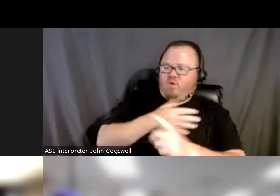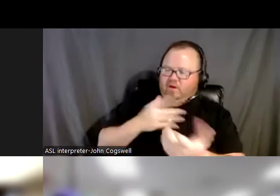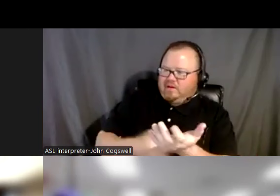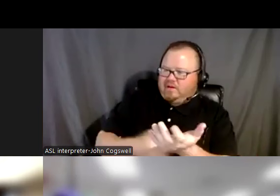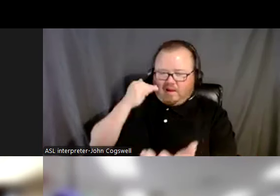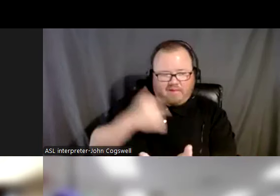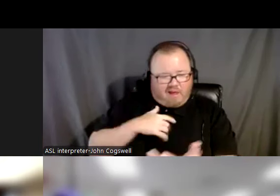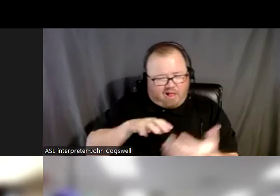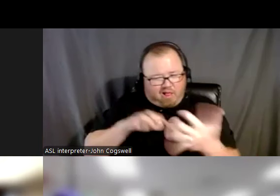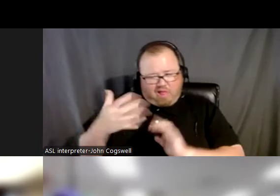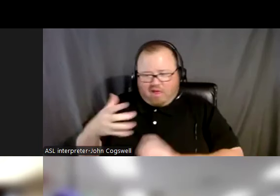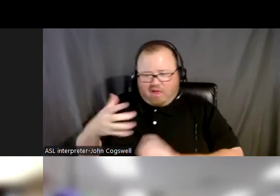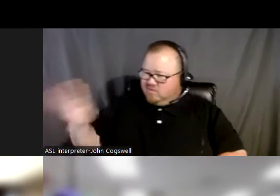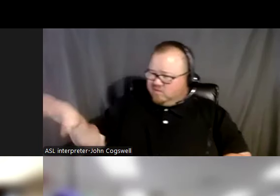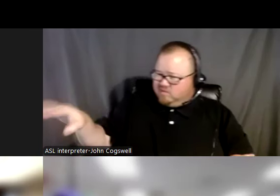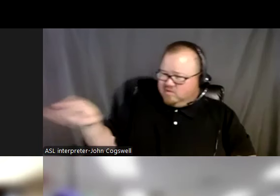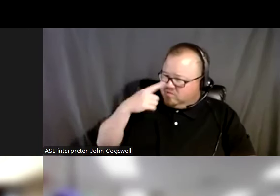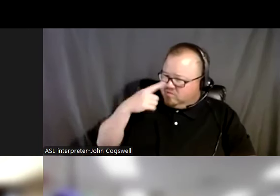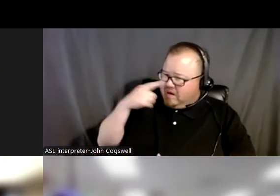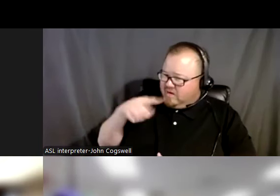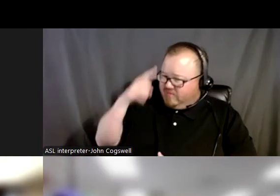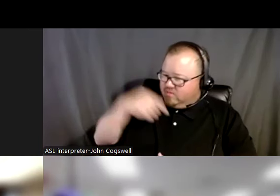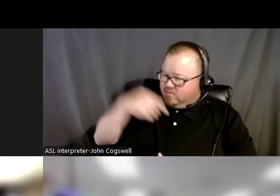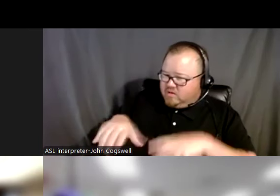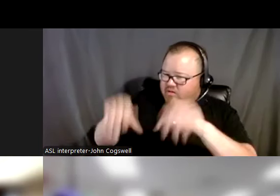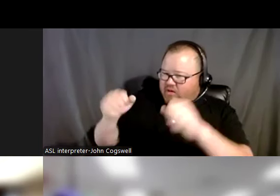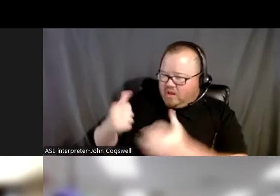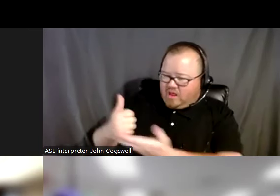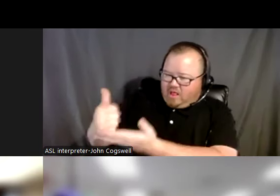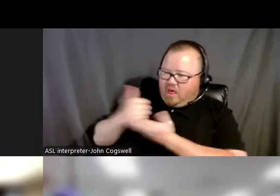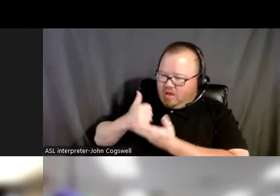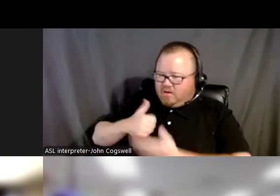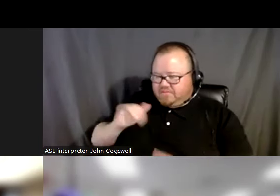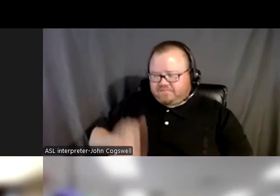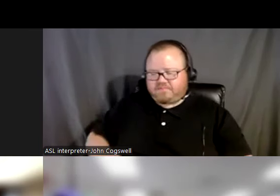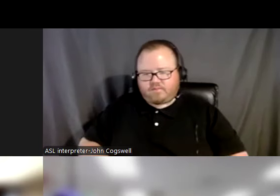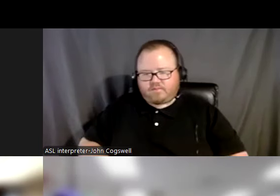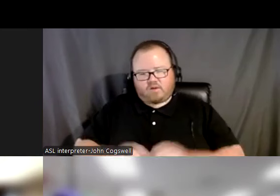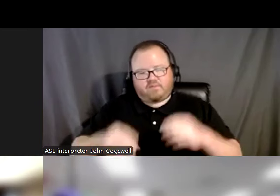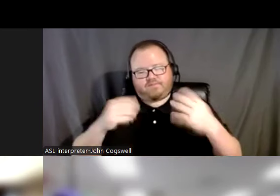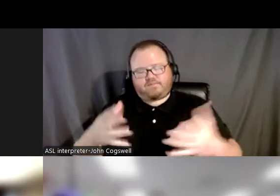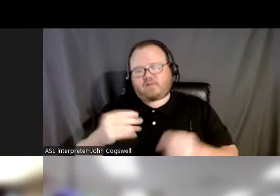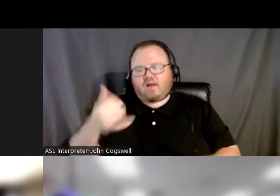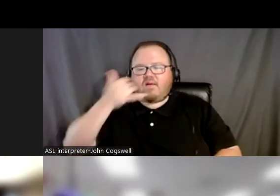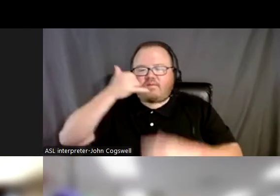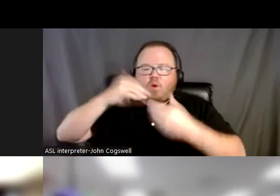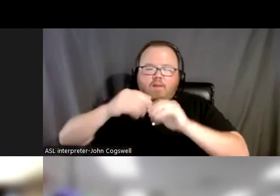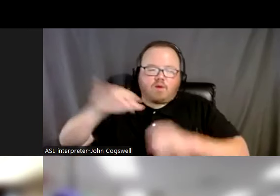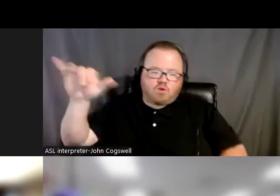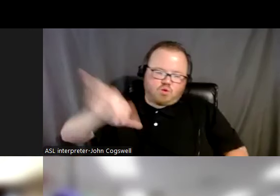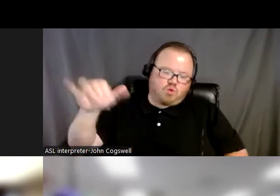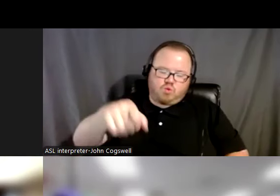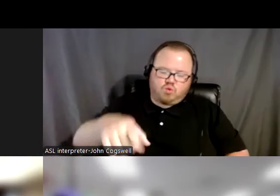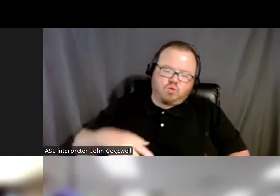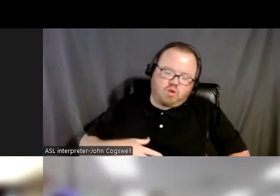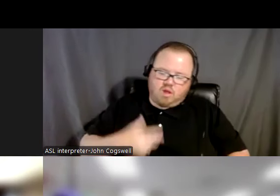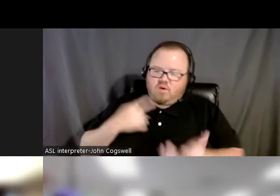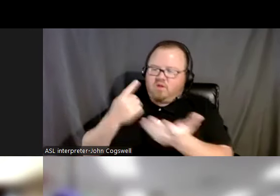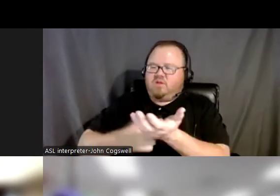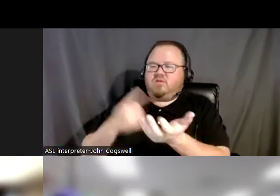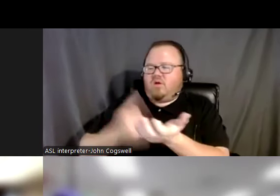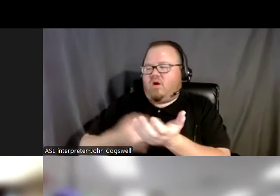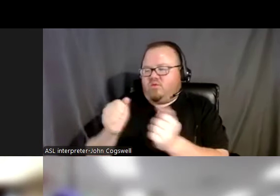me? So we want to encourage people to talk. And of course, we also want to give people the lifeline. So I just want to talk you through with some of